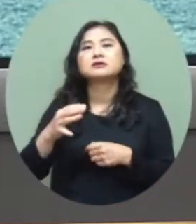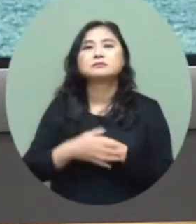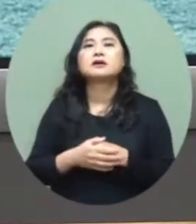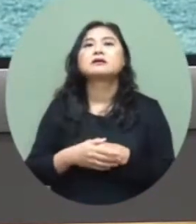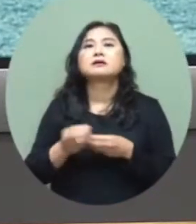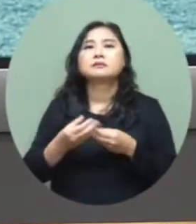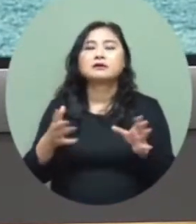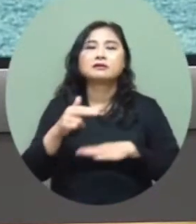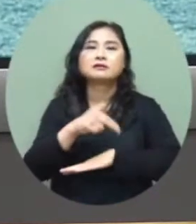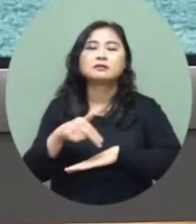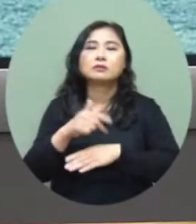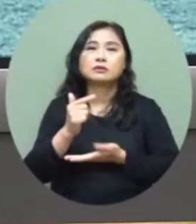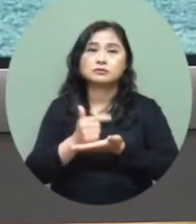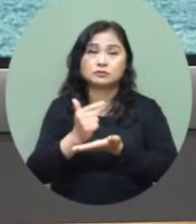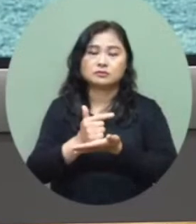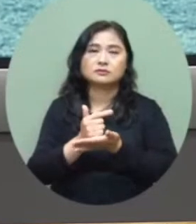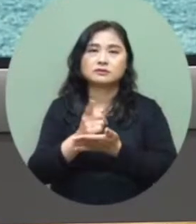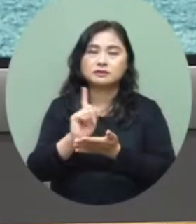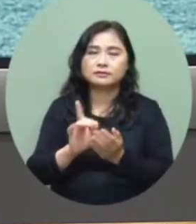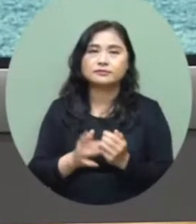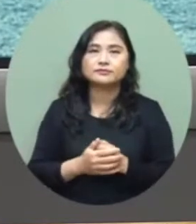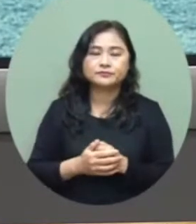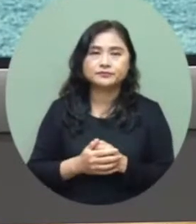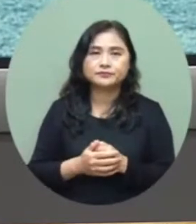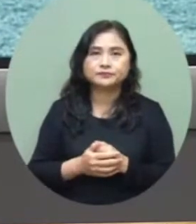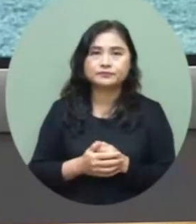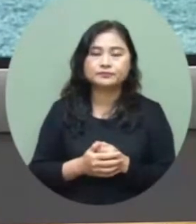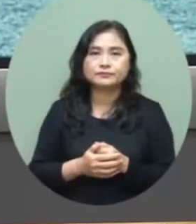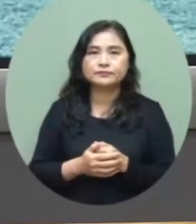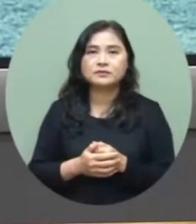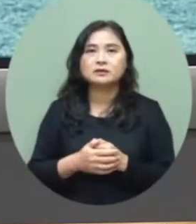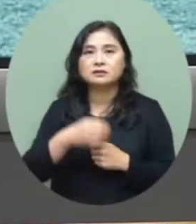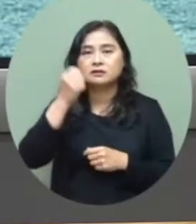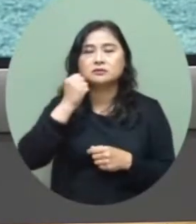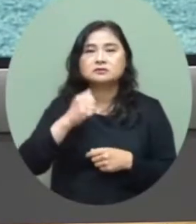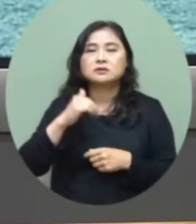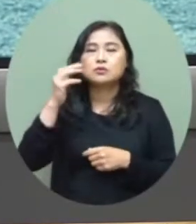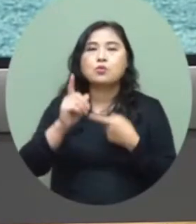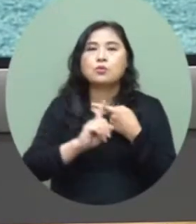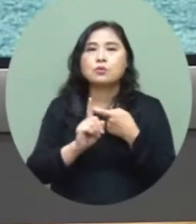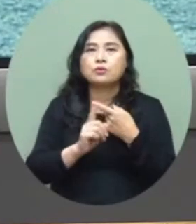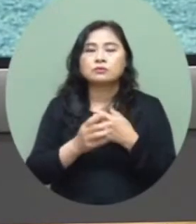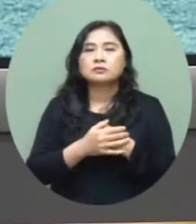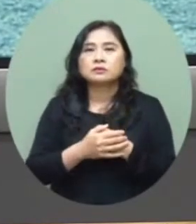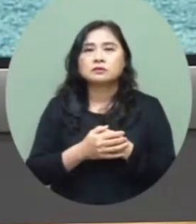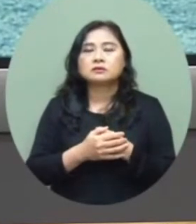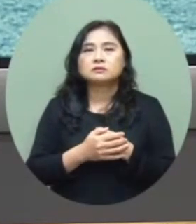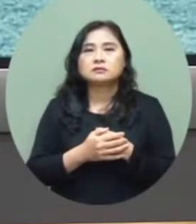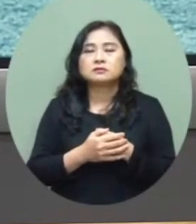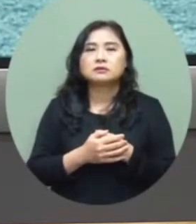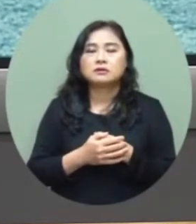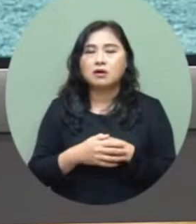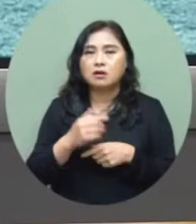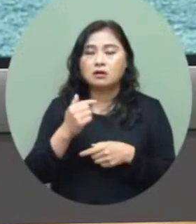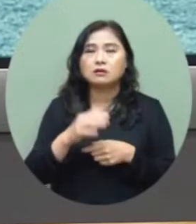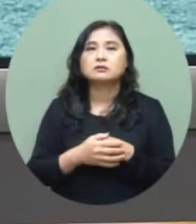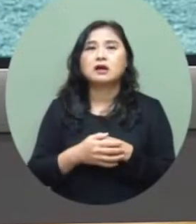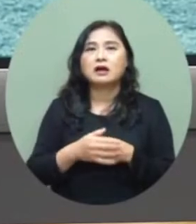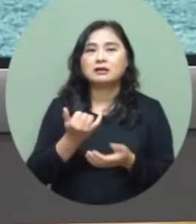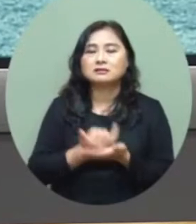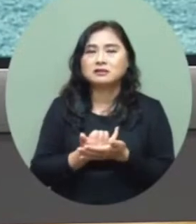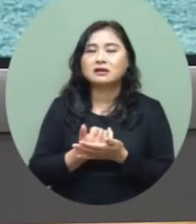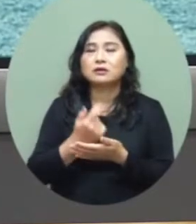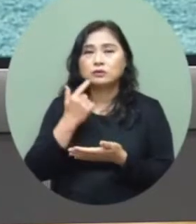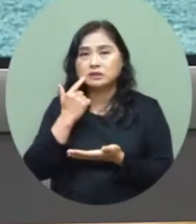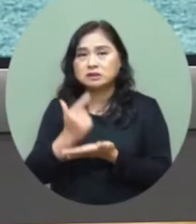for children? An important principle in distribution of kits to elderly people is that they are high